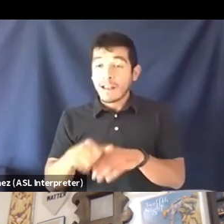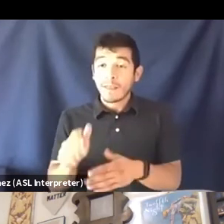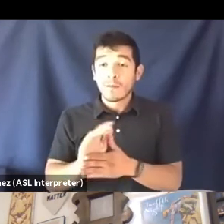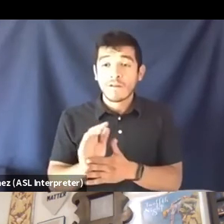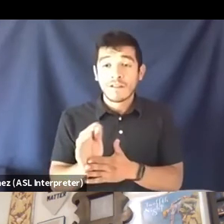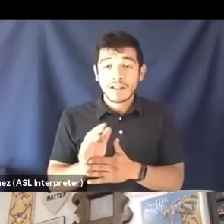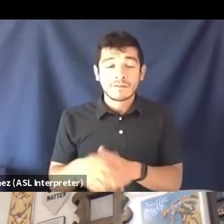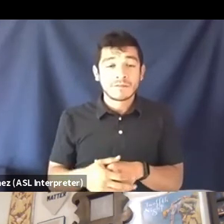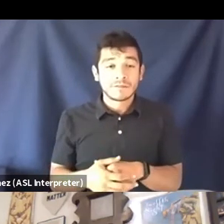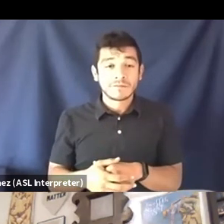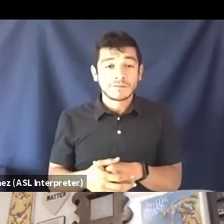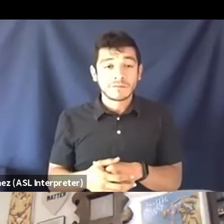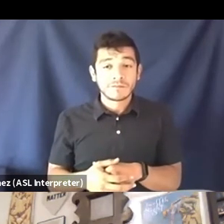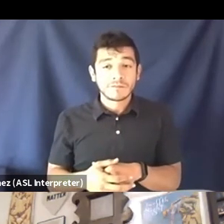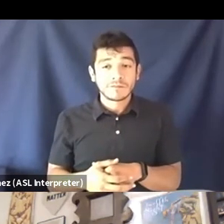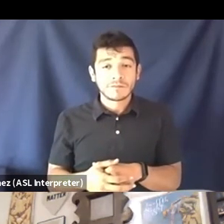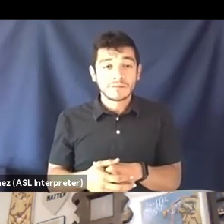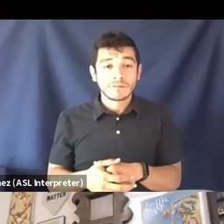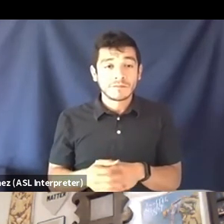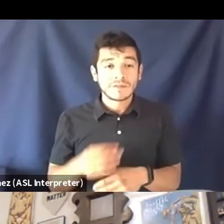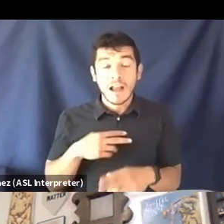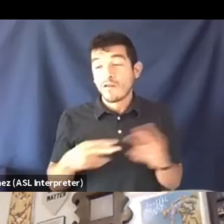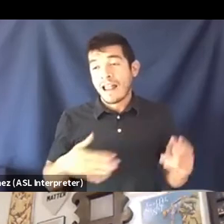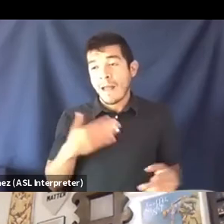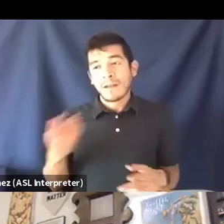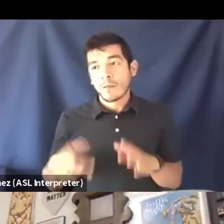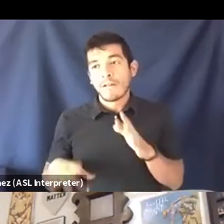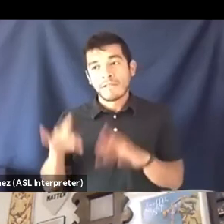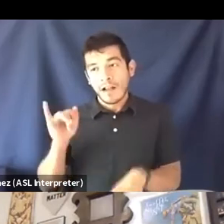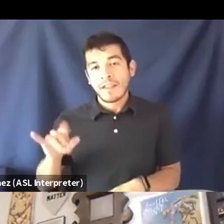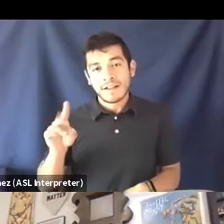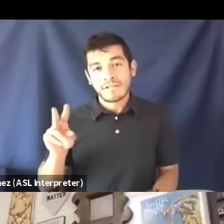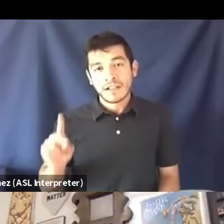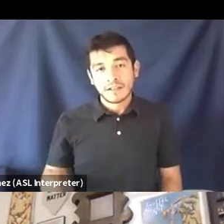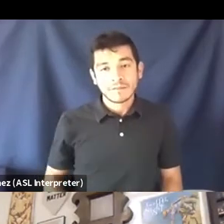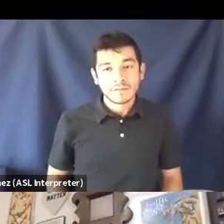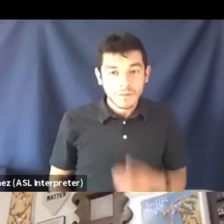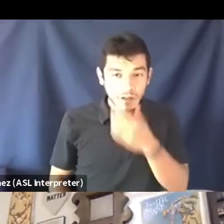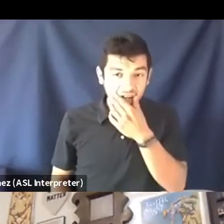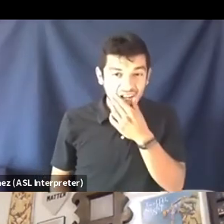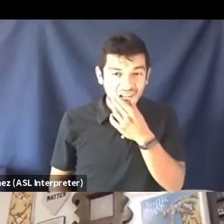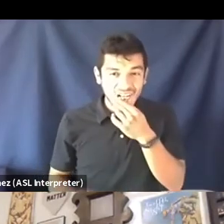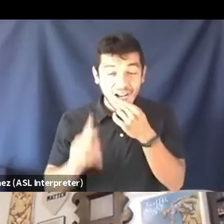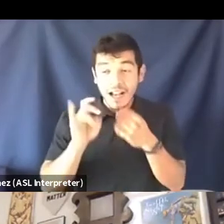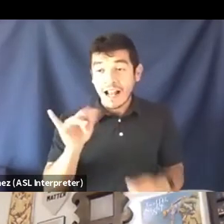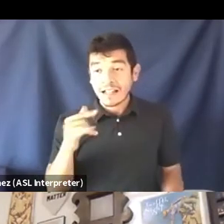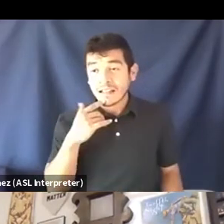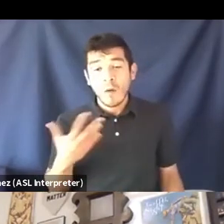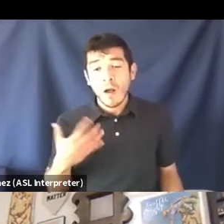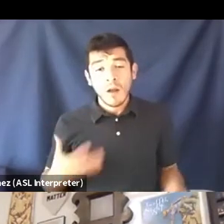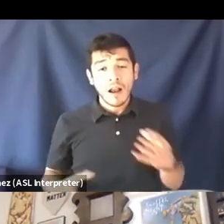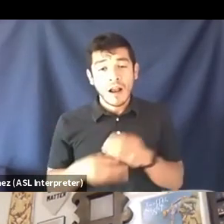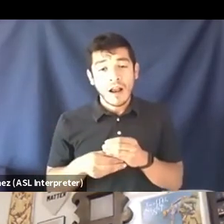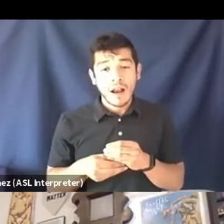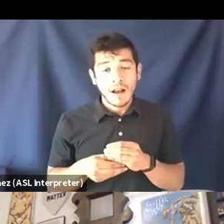And we're just really happy that somebody came across that DVD. Yeah. What I want to add to that moment